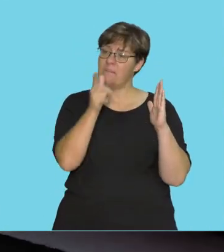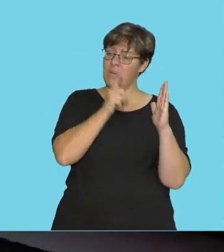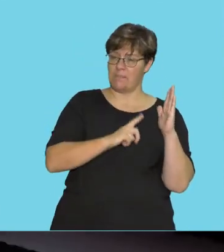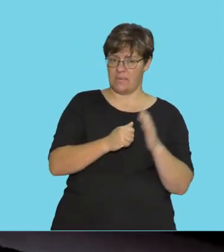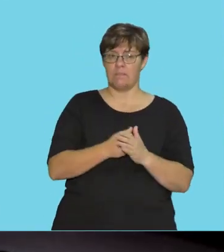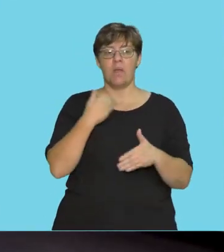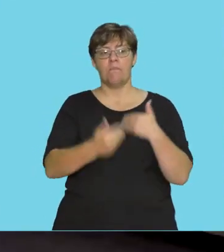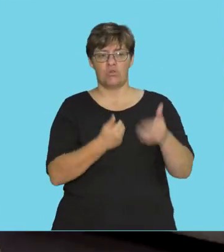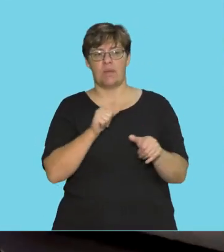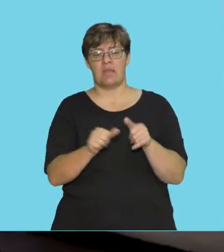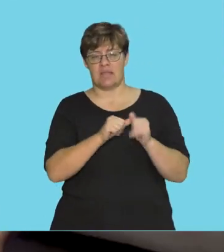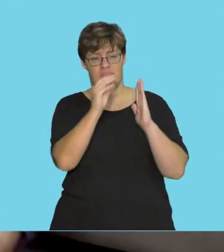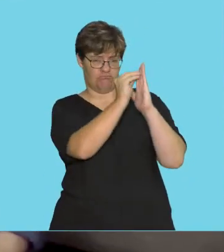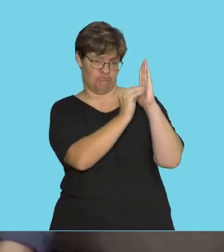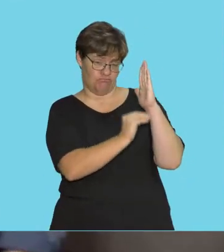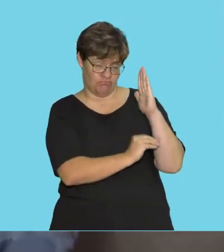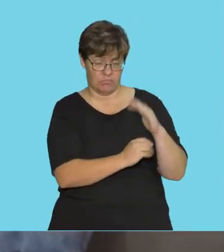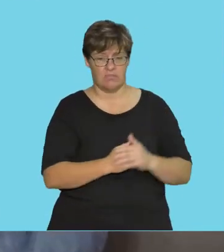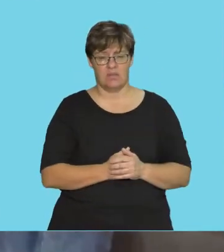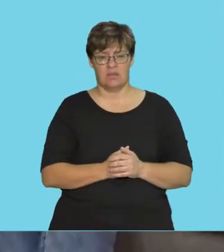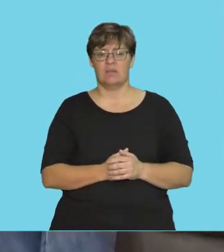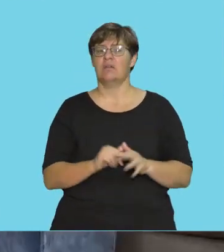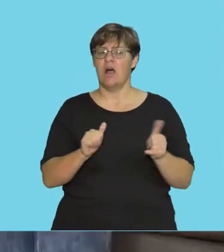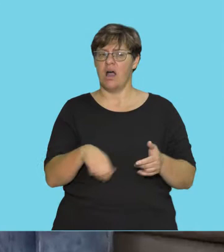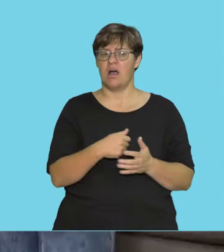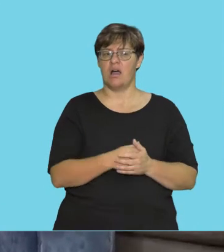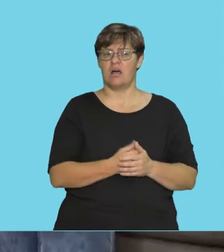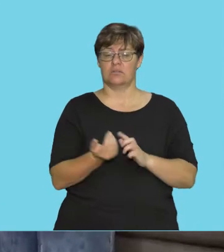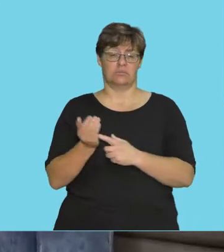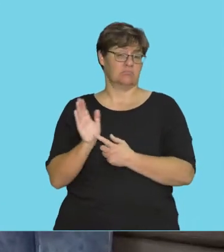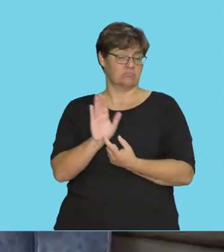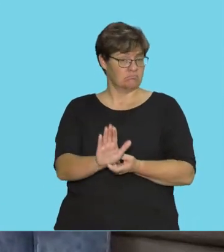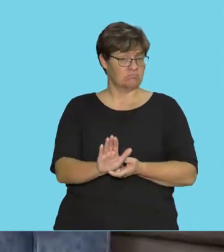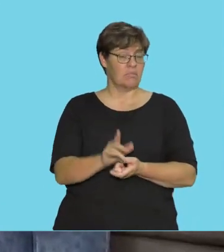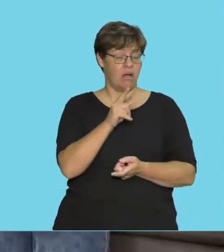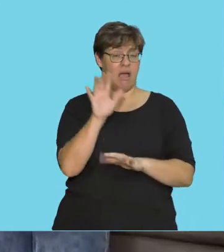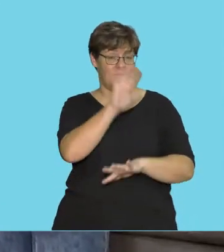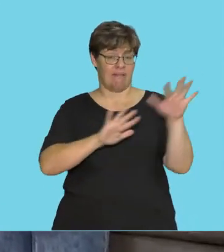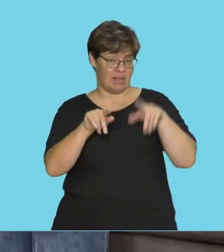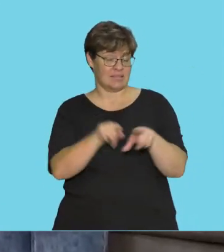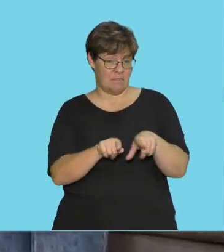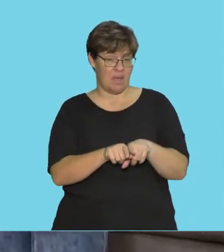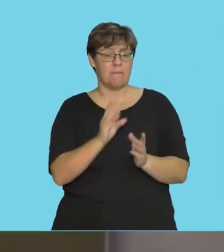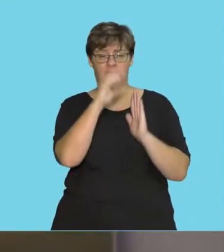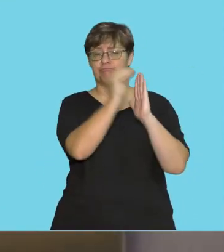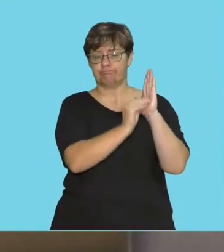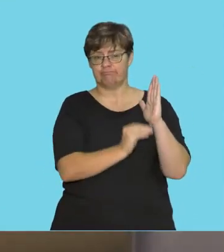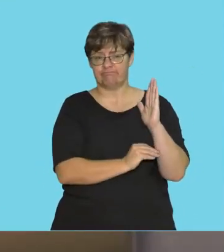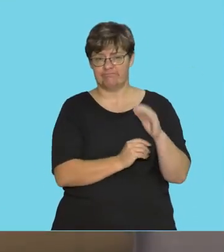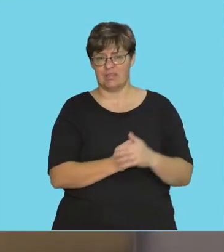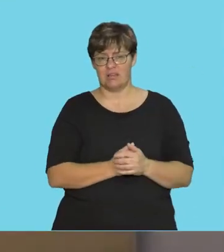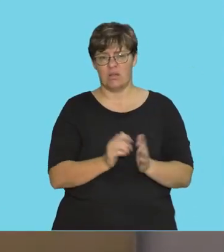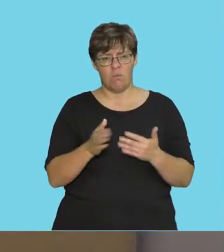because I process better when I take notes. Okay, so I just want to She's used color too, but she's taking